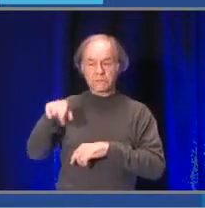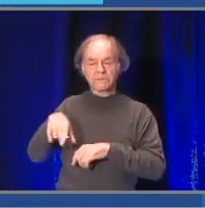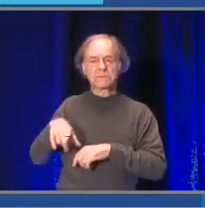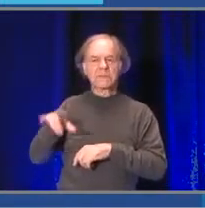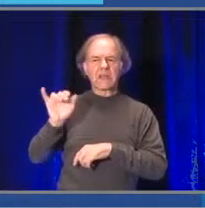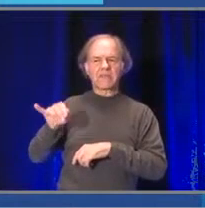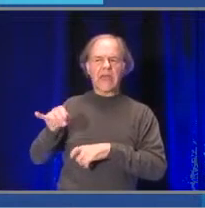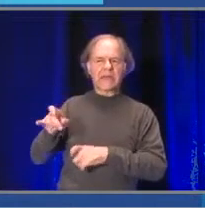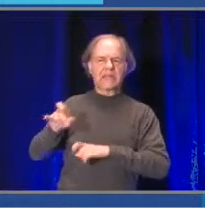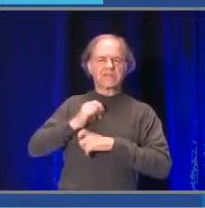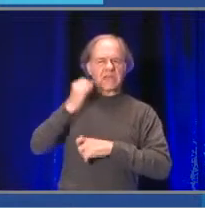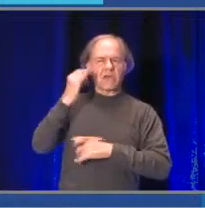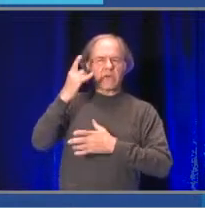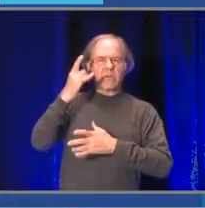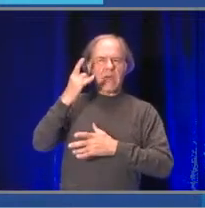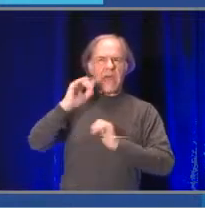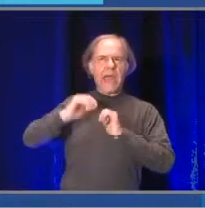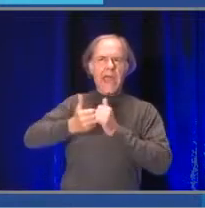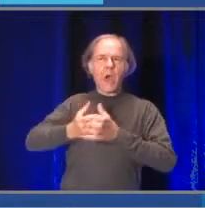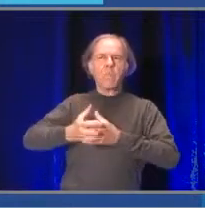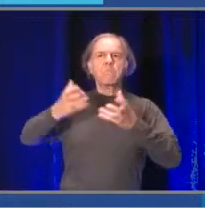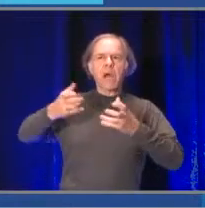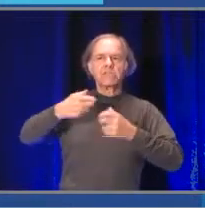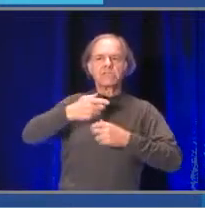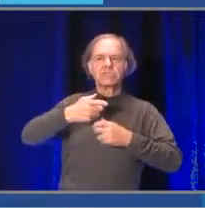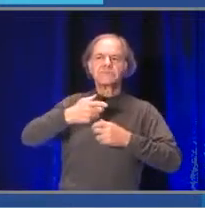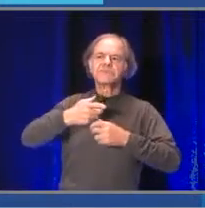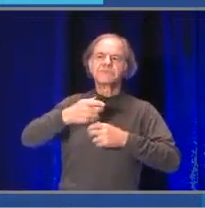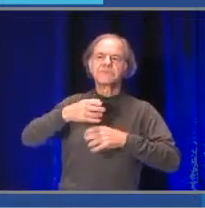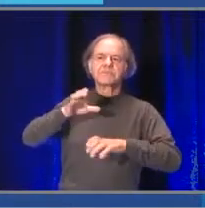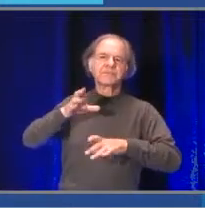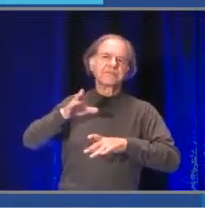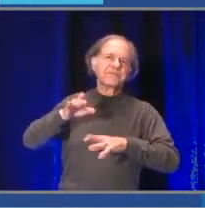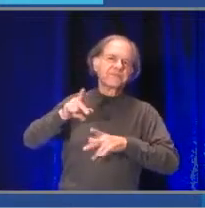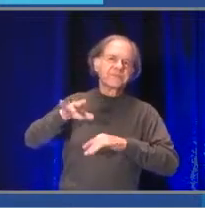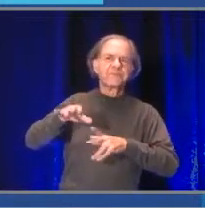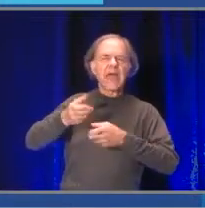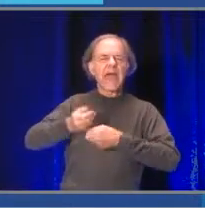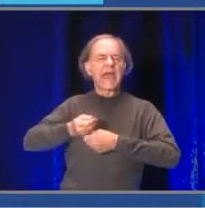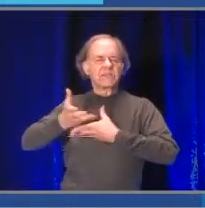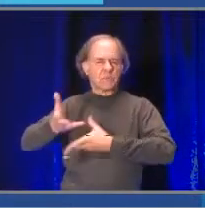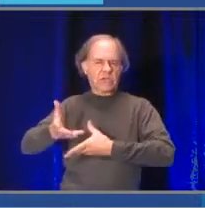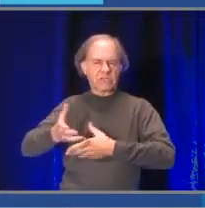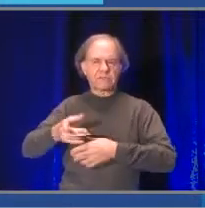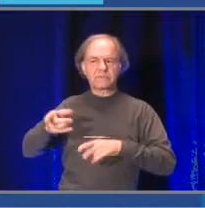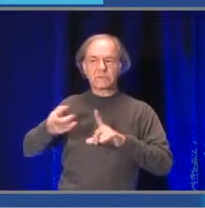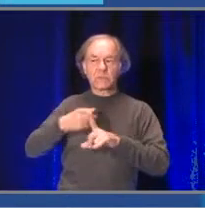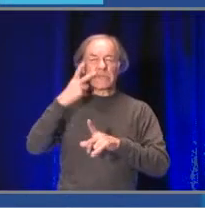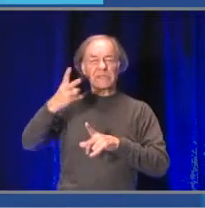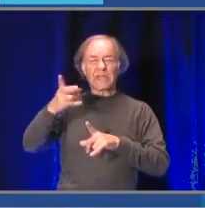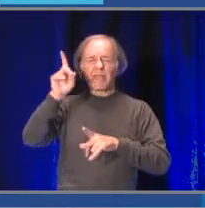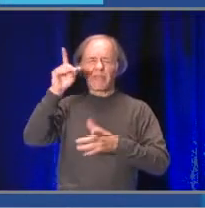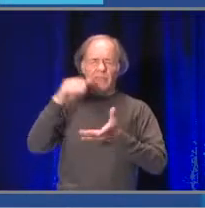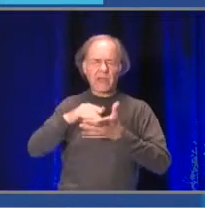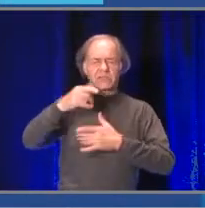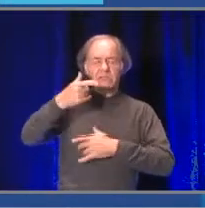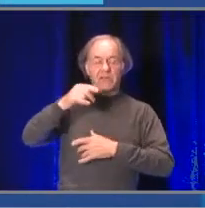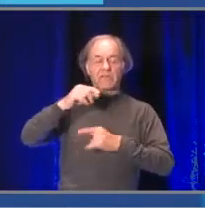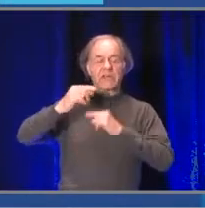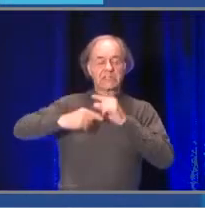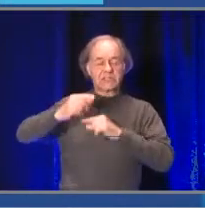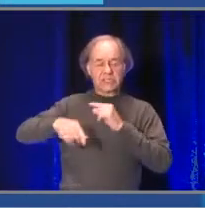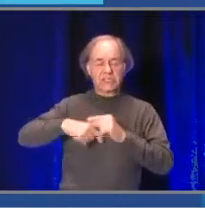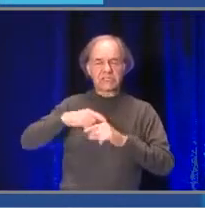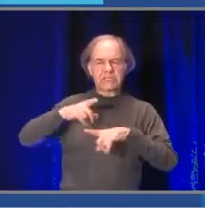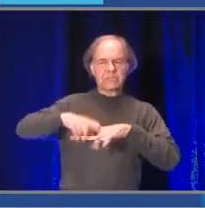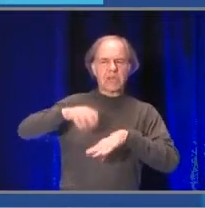determines the intensity of expression. So within one experiment, we can see the expression of thousands of genes and determine,